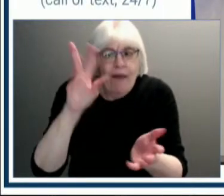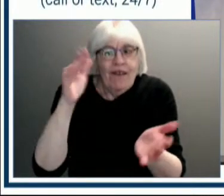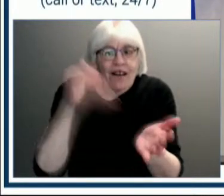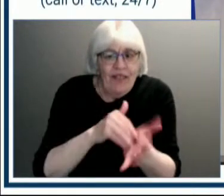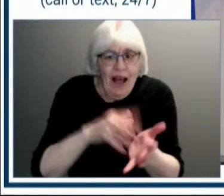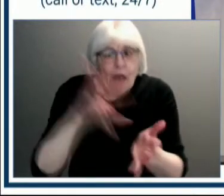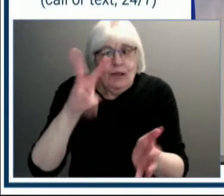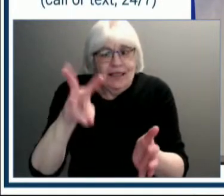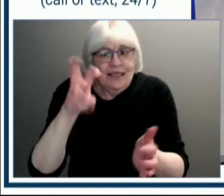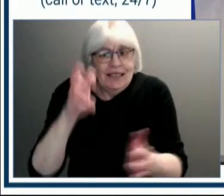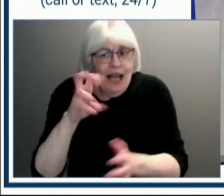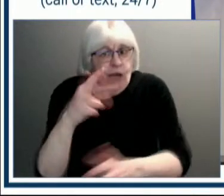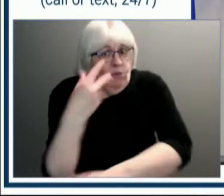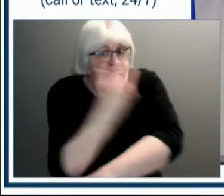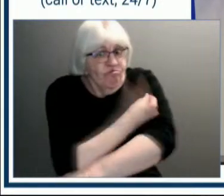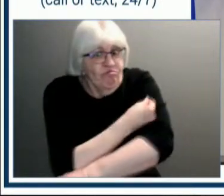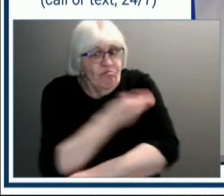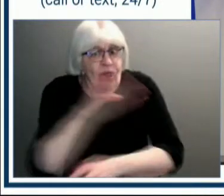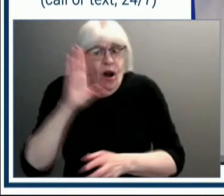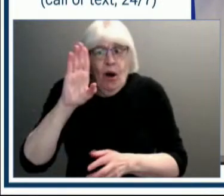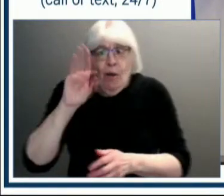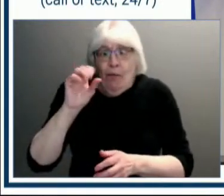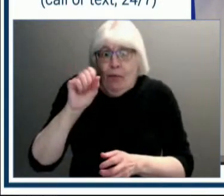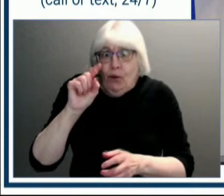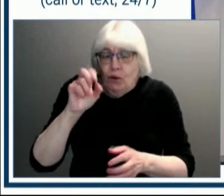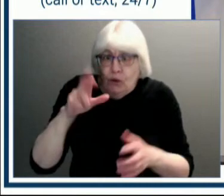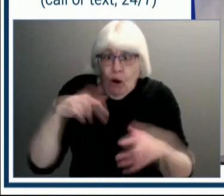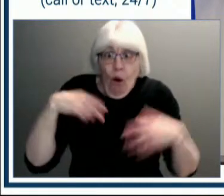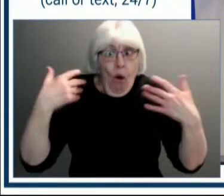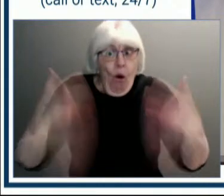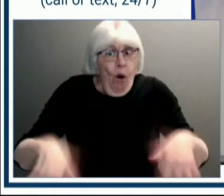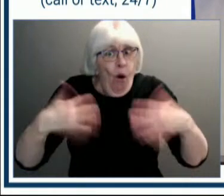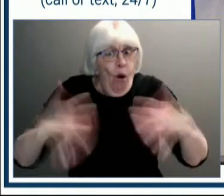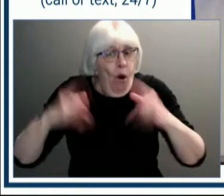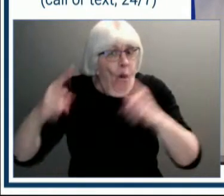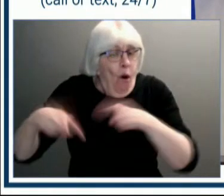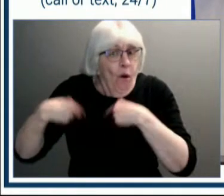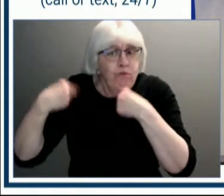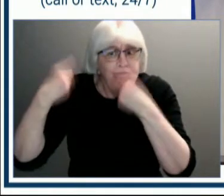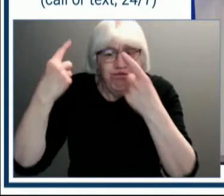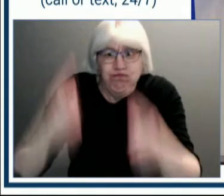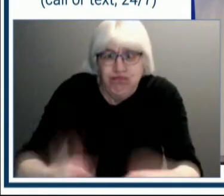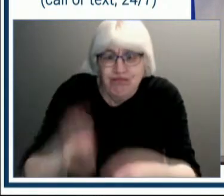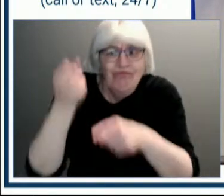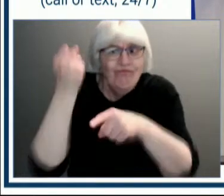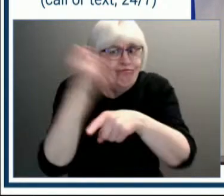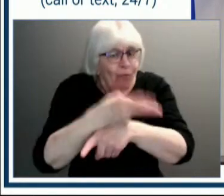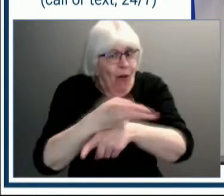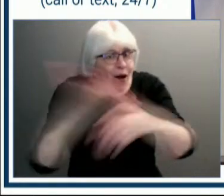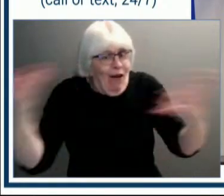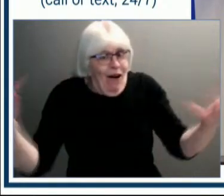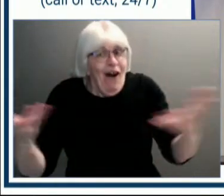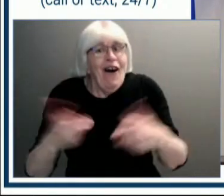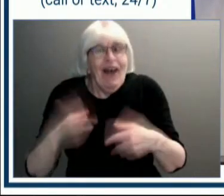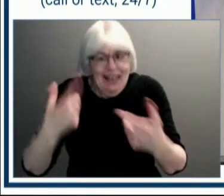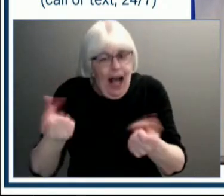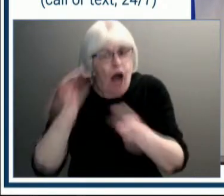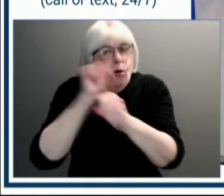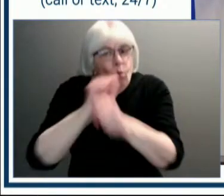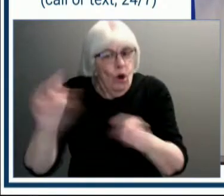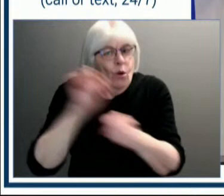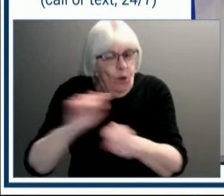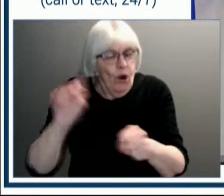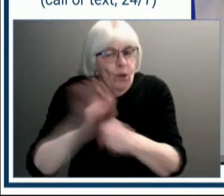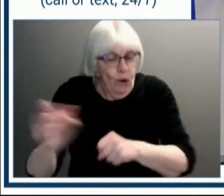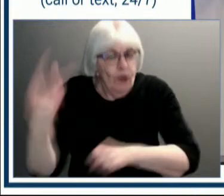July. There's work to be done for sure in getting the boosters out there, but it is being done. If you